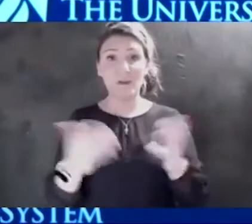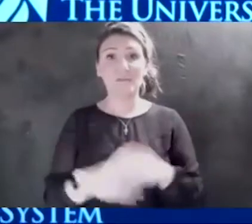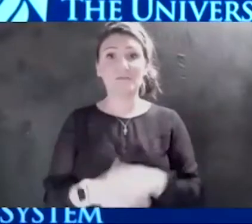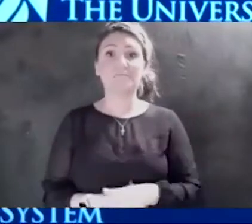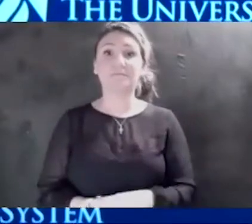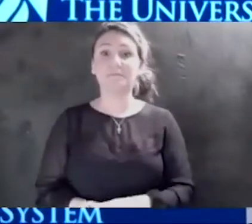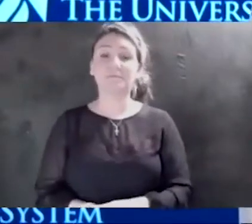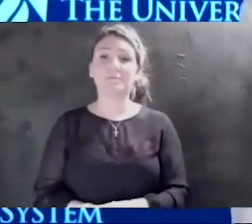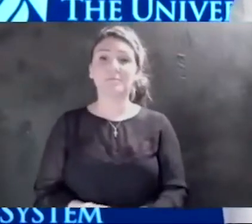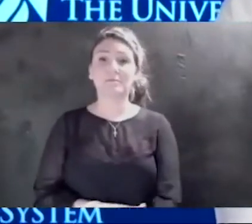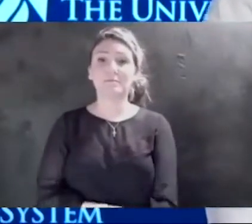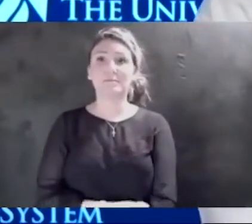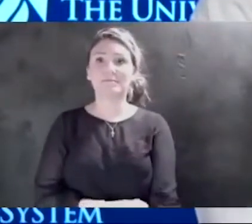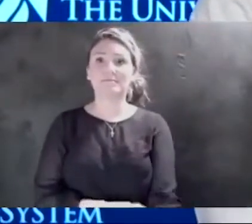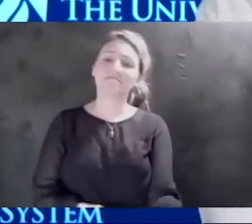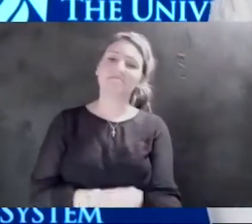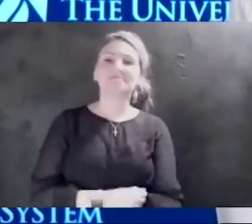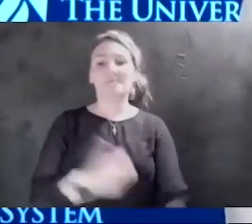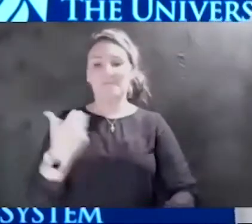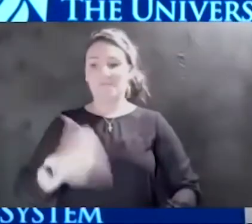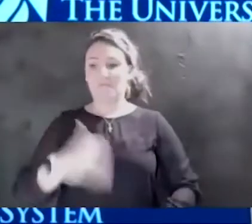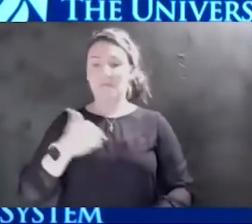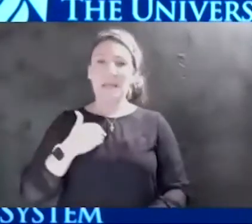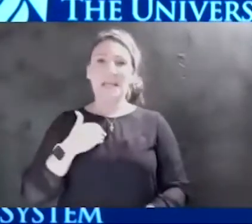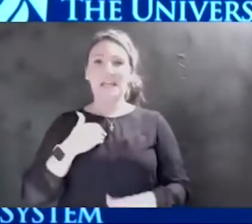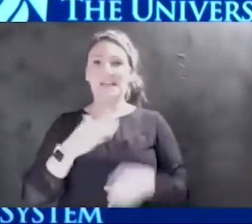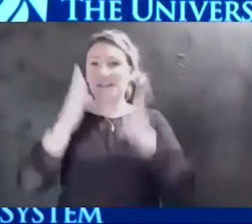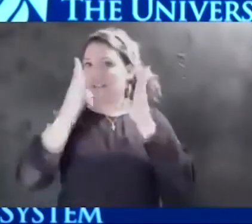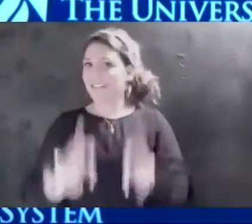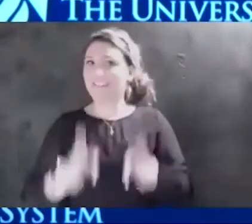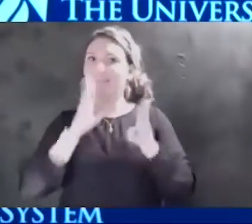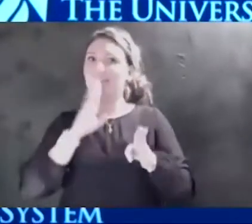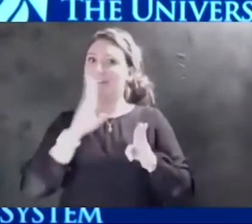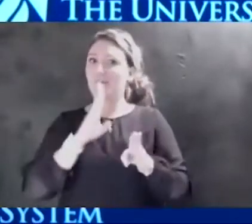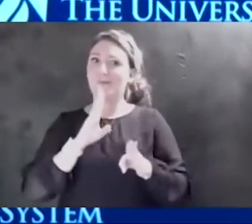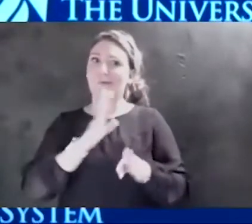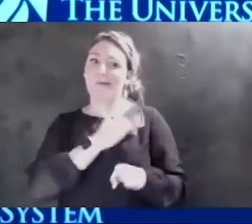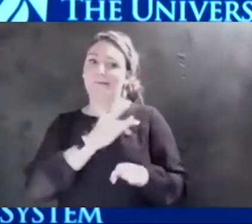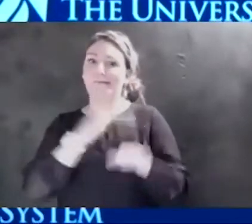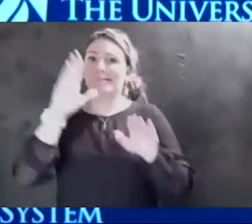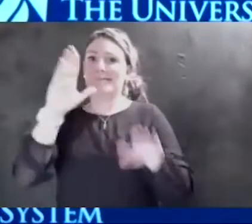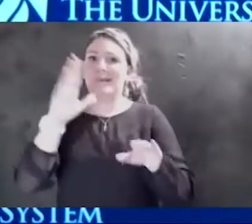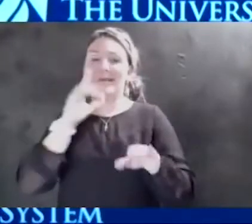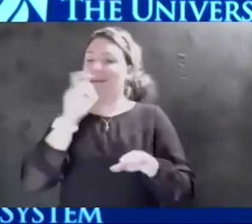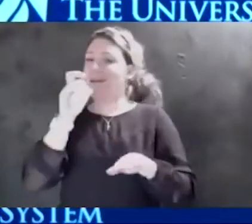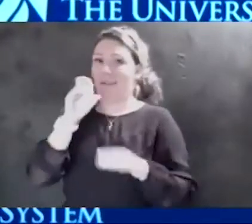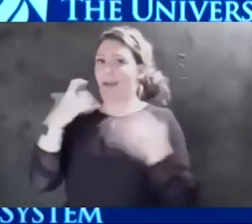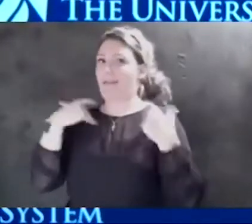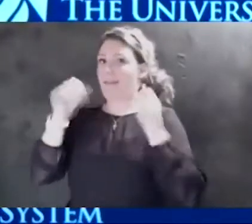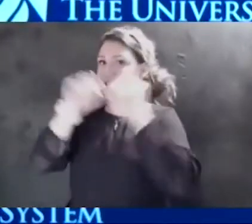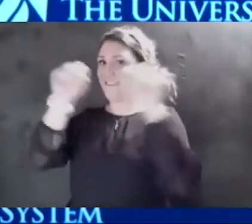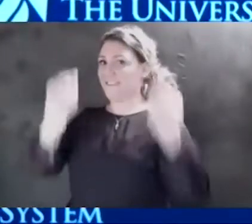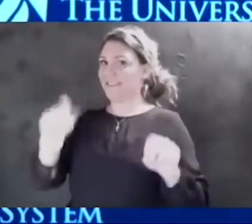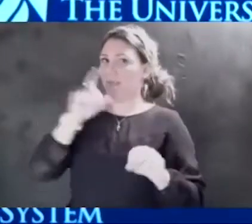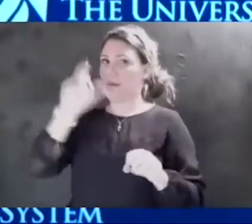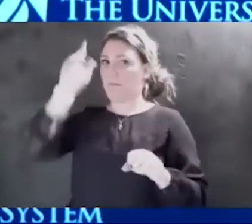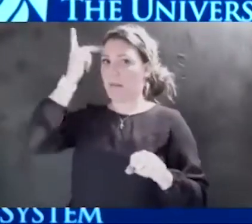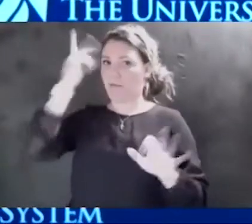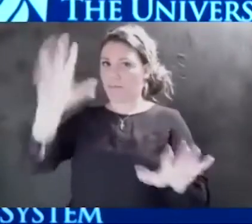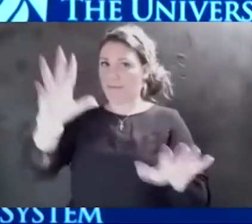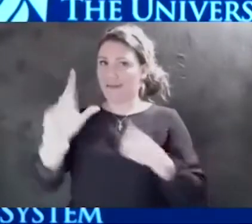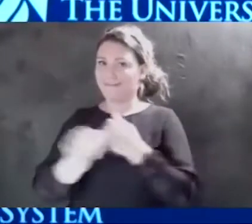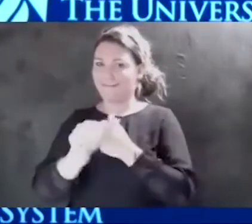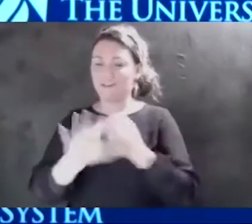Stites, individual citizen, not speaking for the health system now because I'm trying to do a political lesson, which is always dangerous. But I think